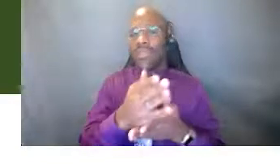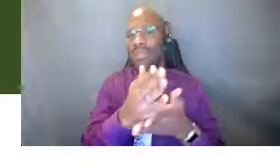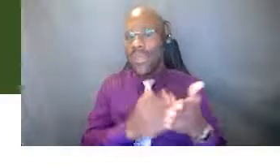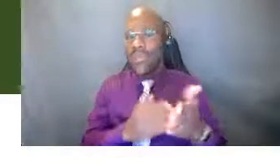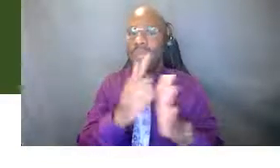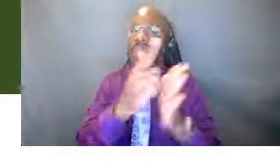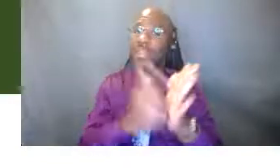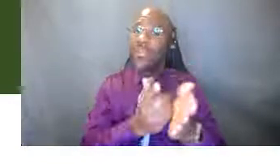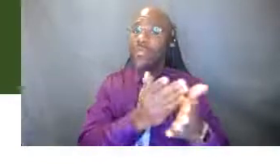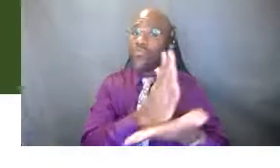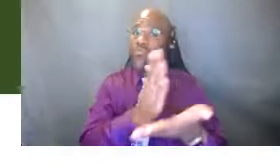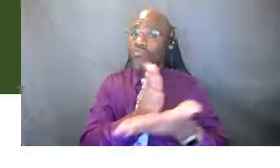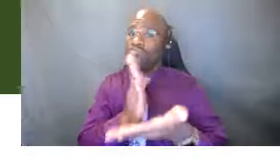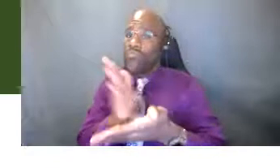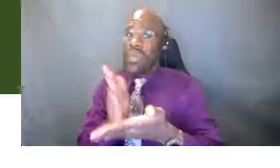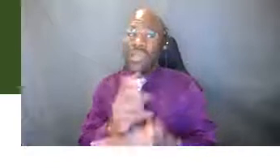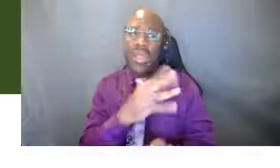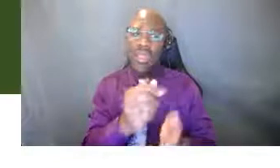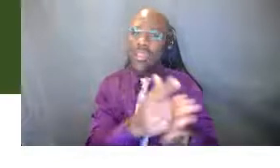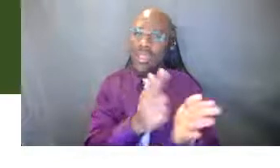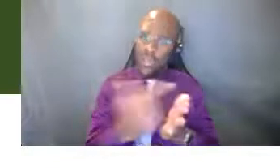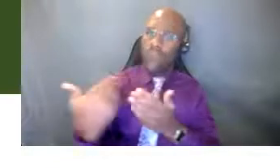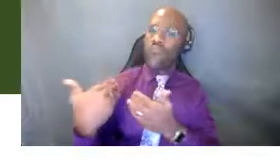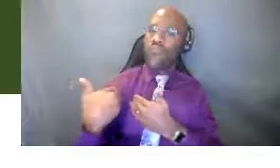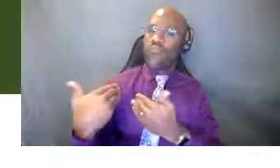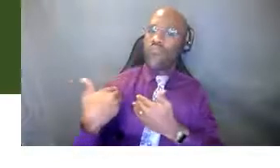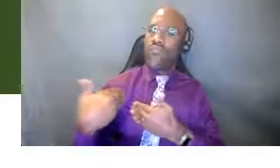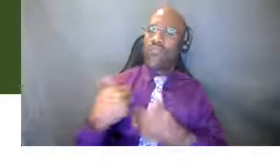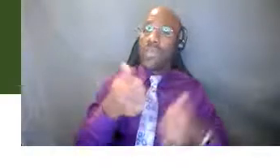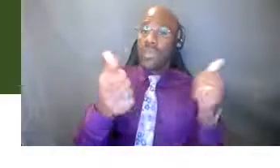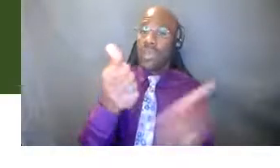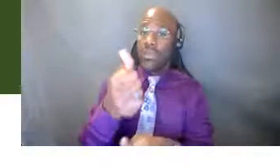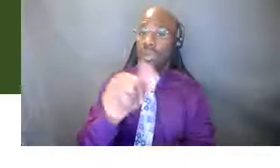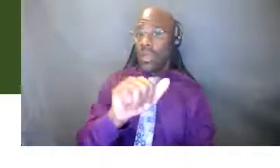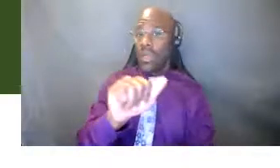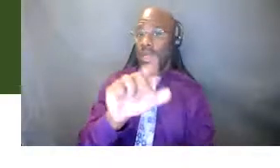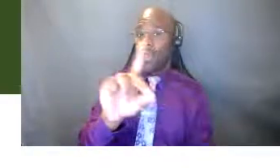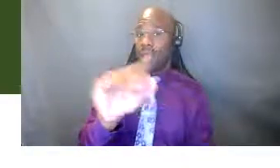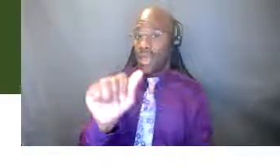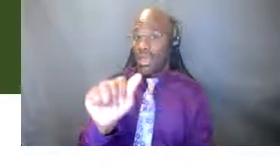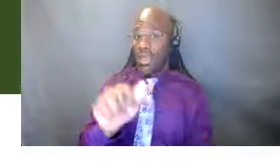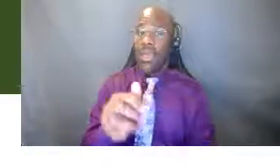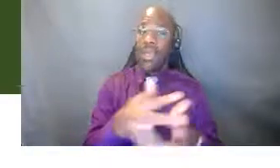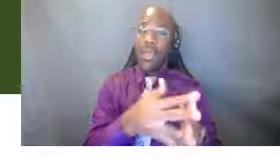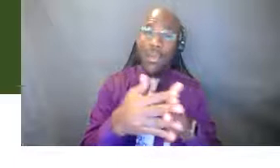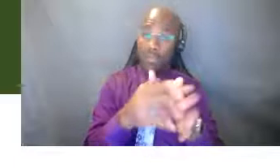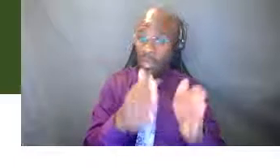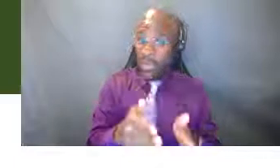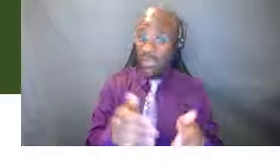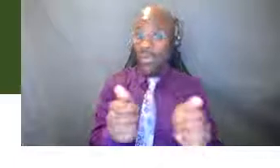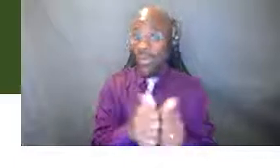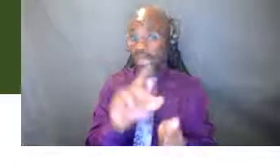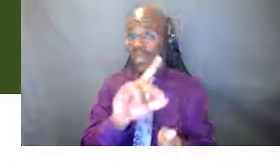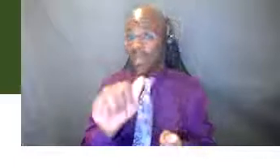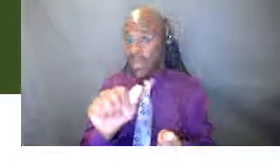legal rights and legal obligations under the Americans with Disabilities Act, and how